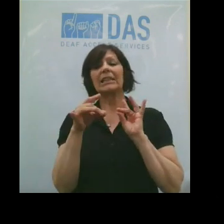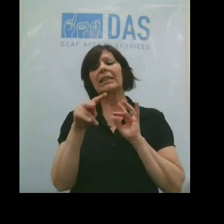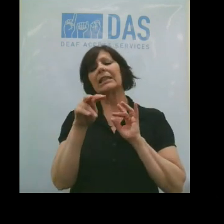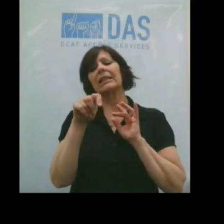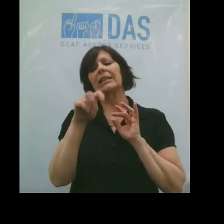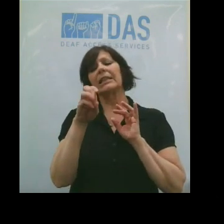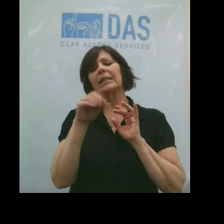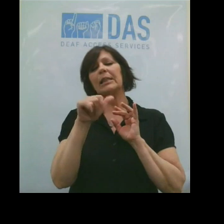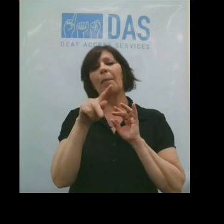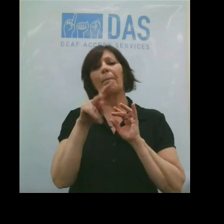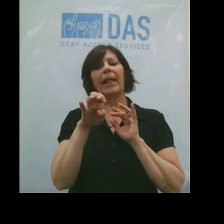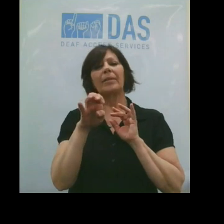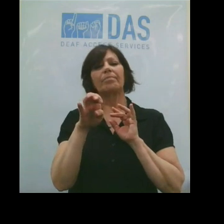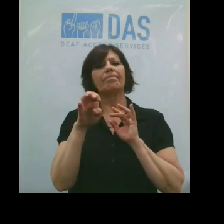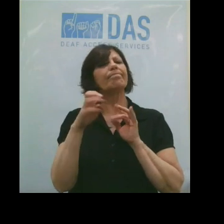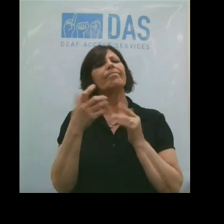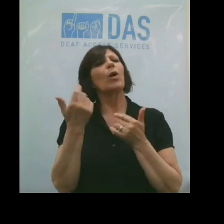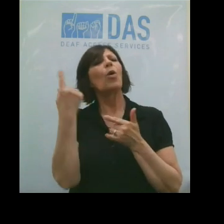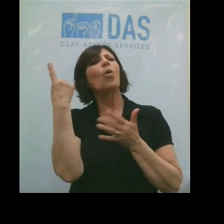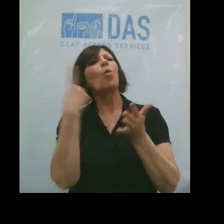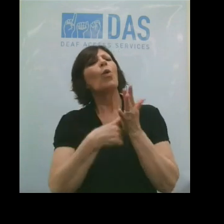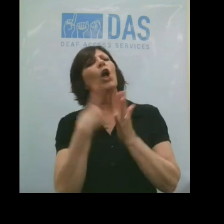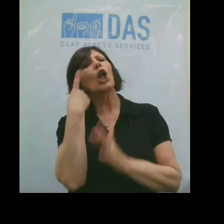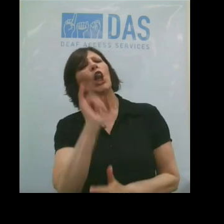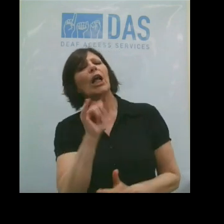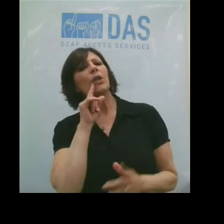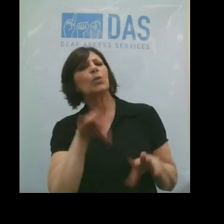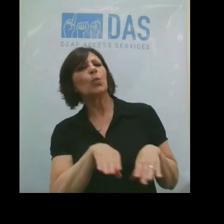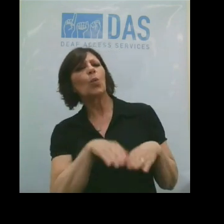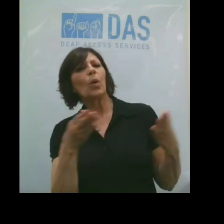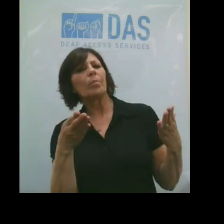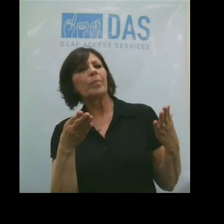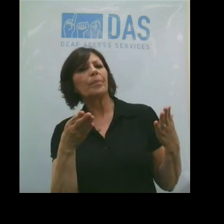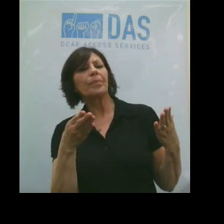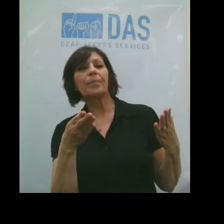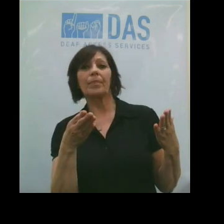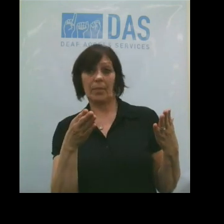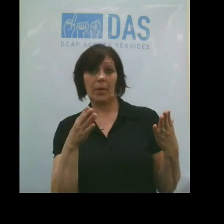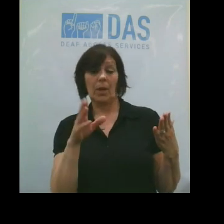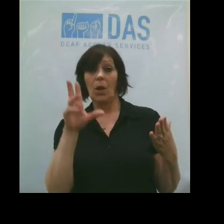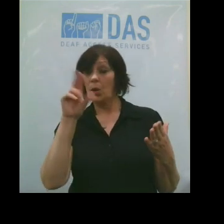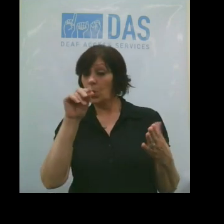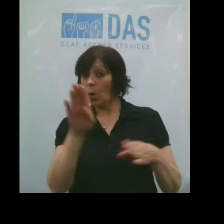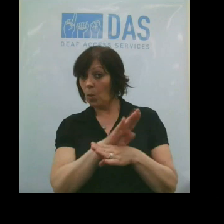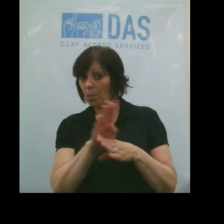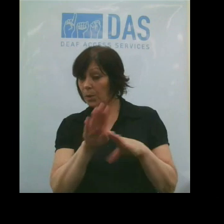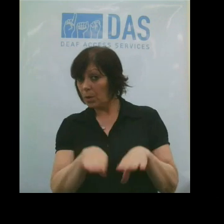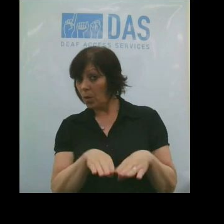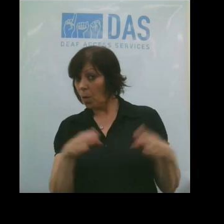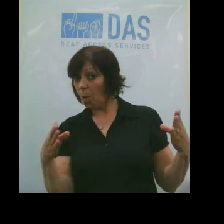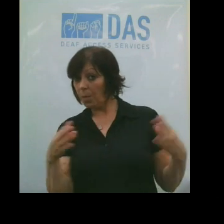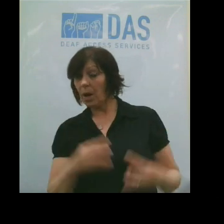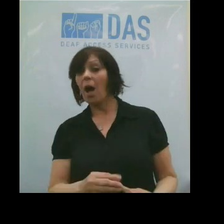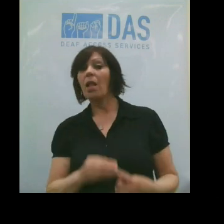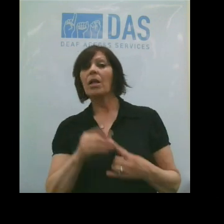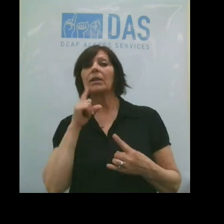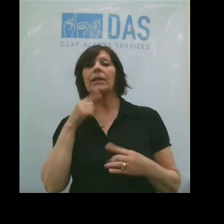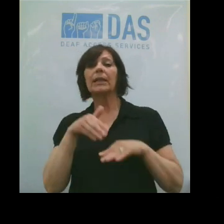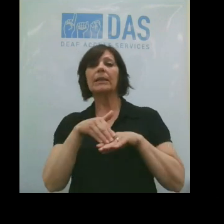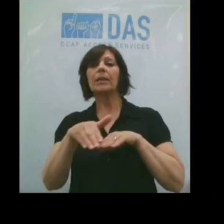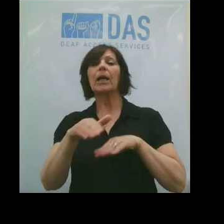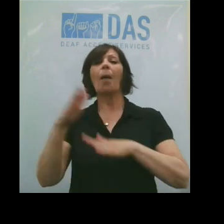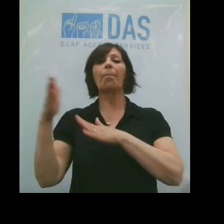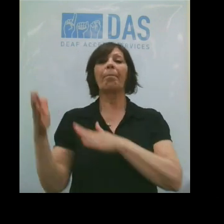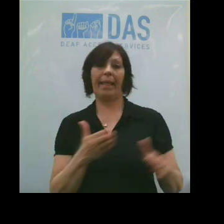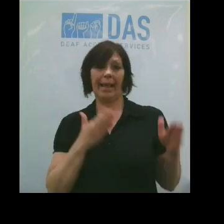to the business community for reopening. No business may reopen unless they have a reopening plan in